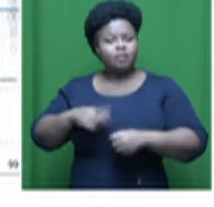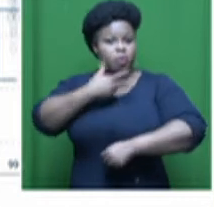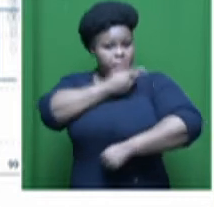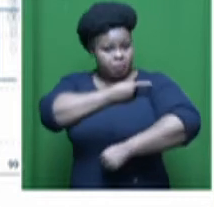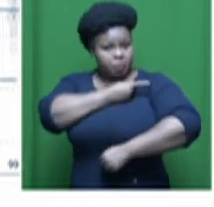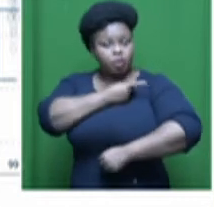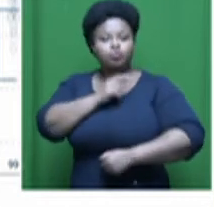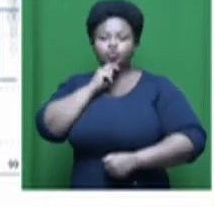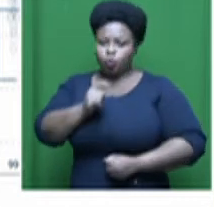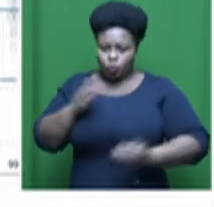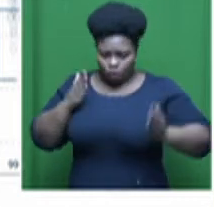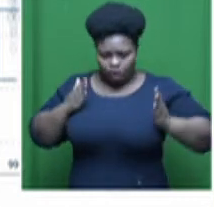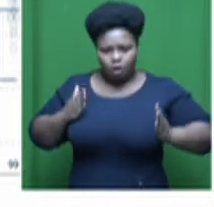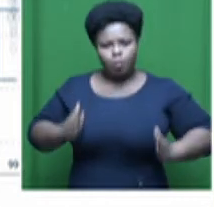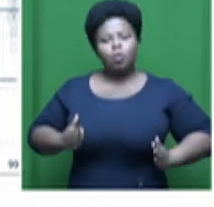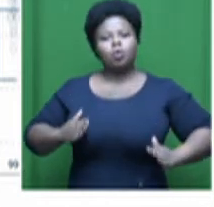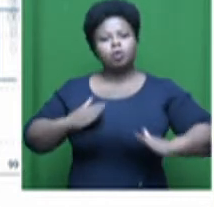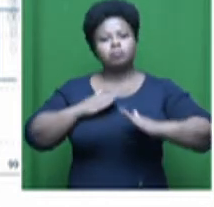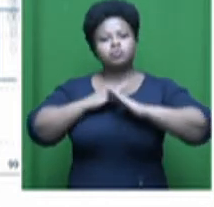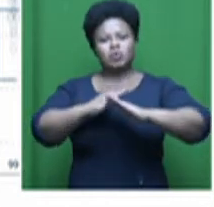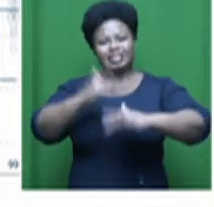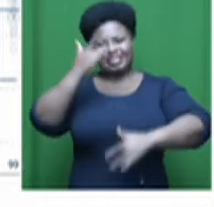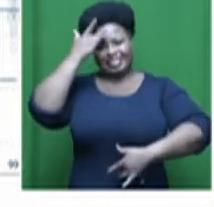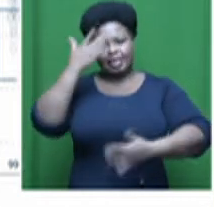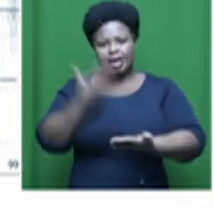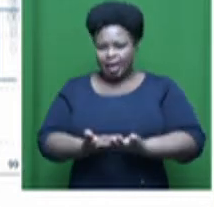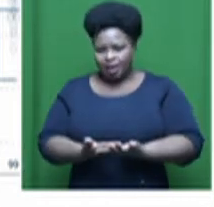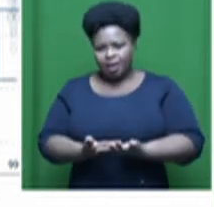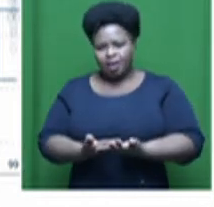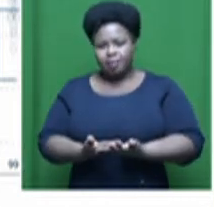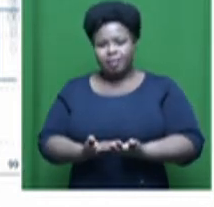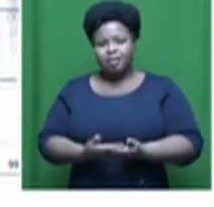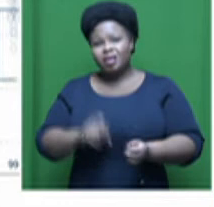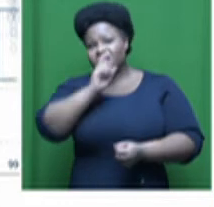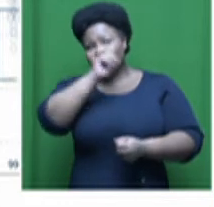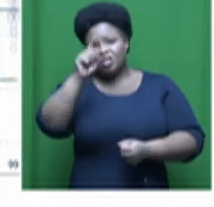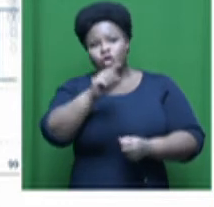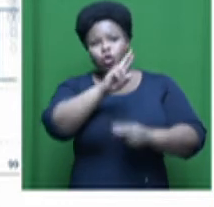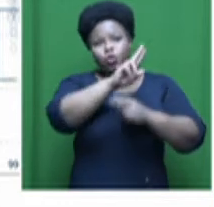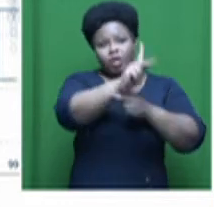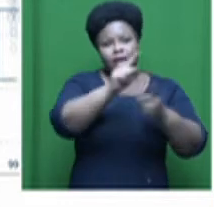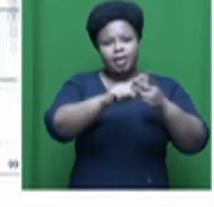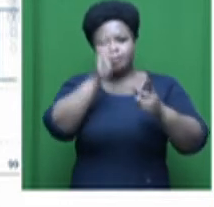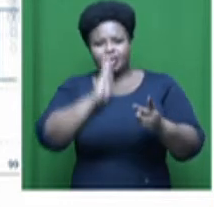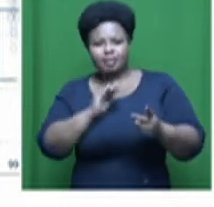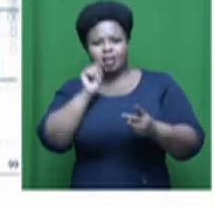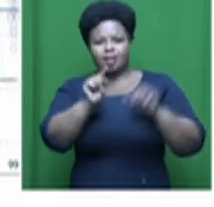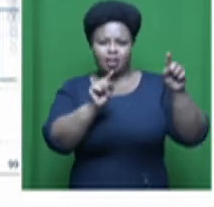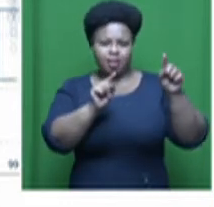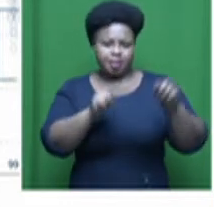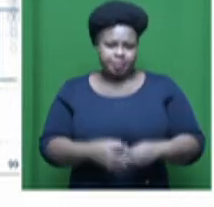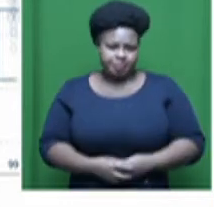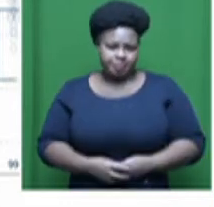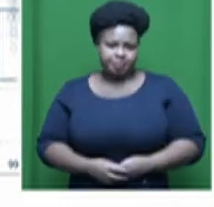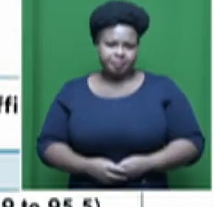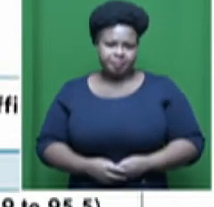good an immune response as the vaccine would in other populations in the United Kingdom as well as in Brazil.